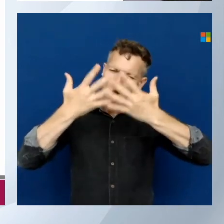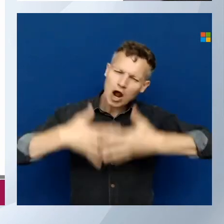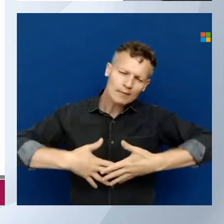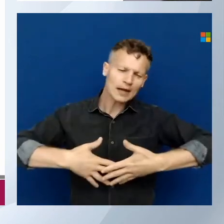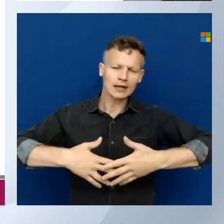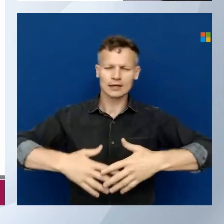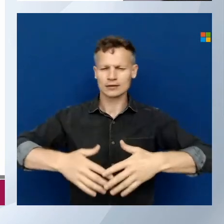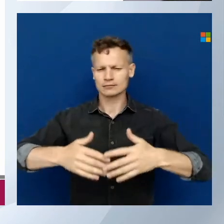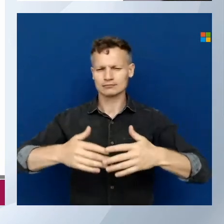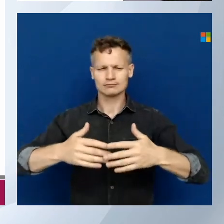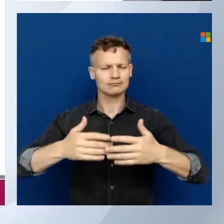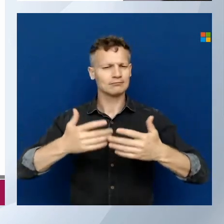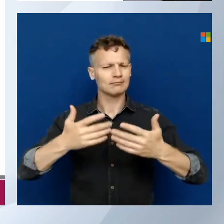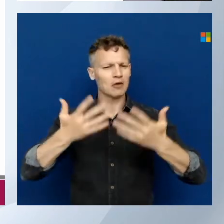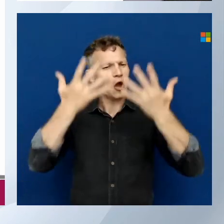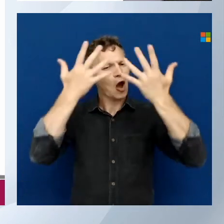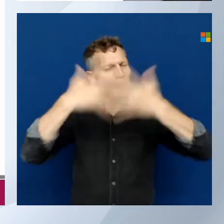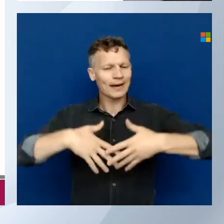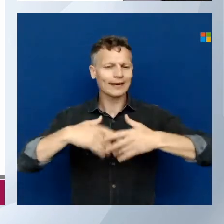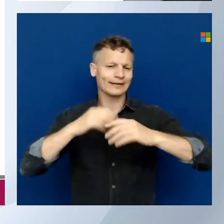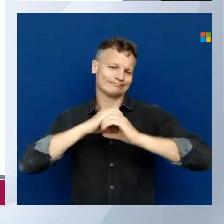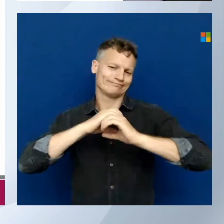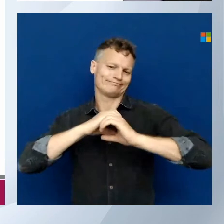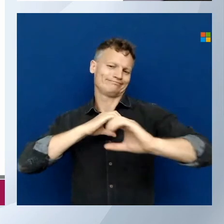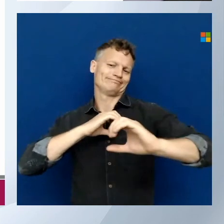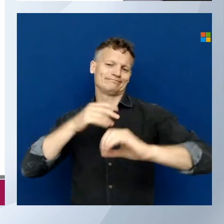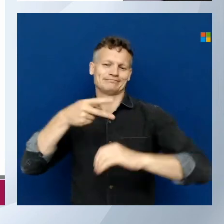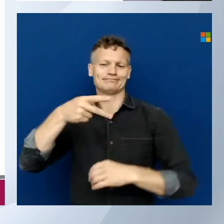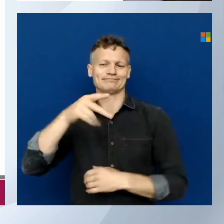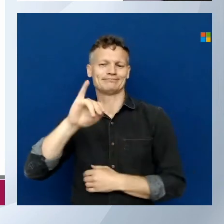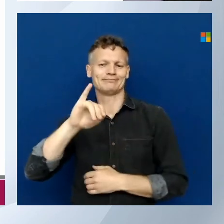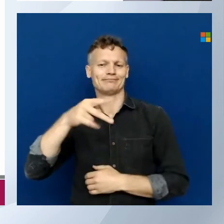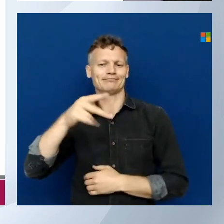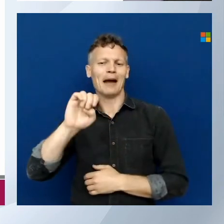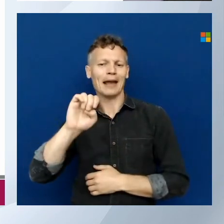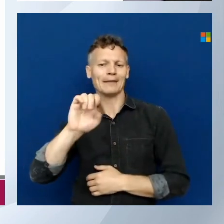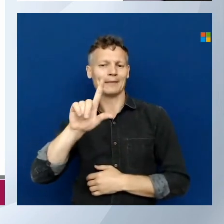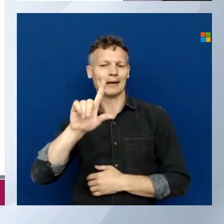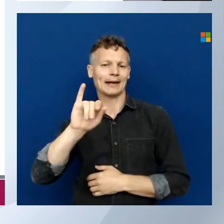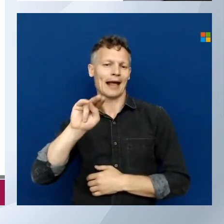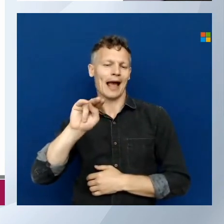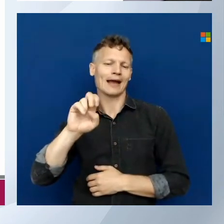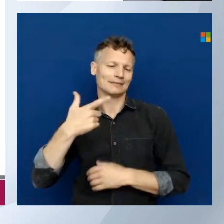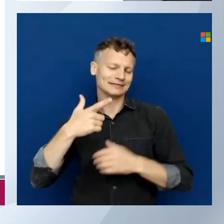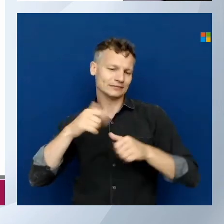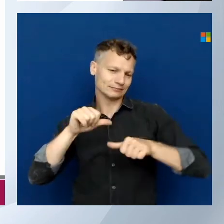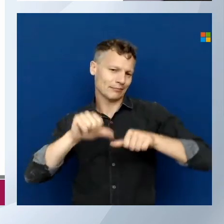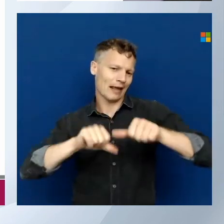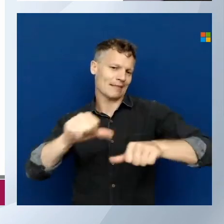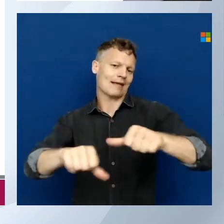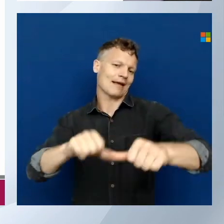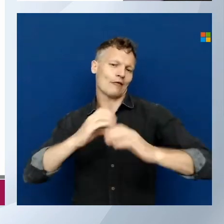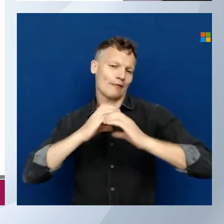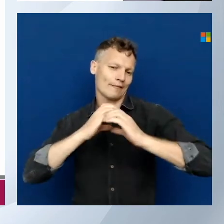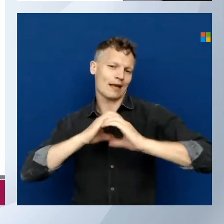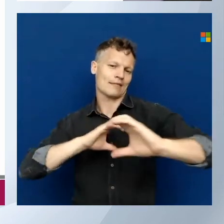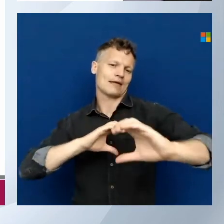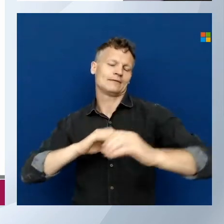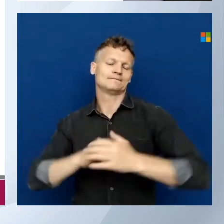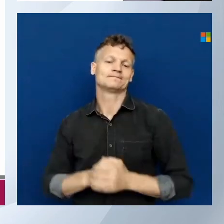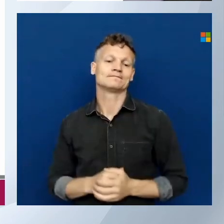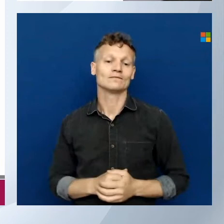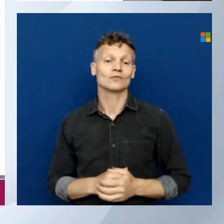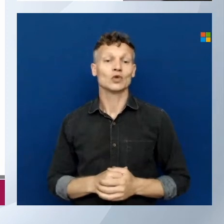pipeline, as it's called. But as you can see, or as you're noticing, with my infrastructure